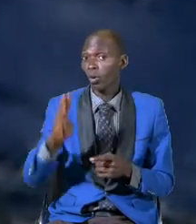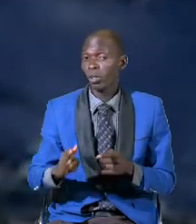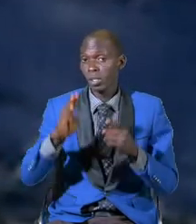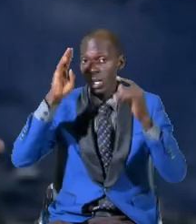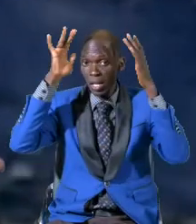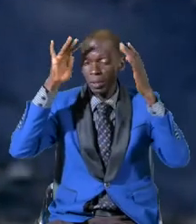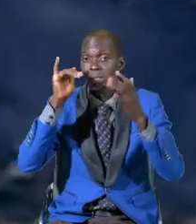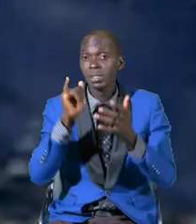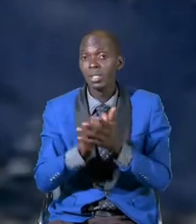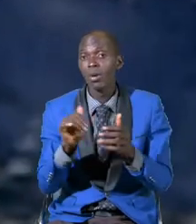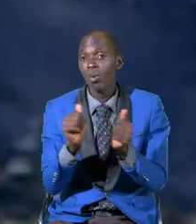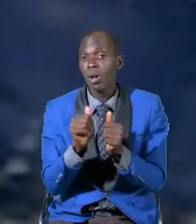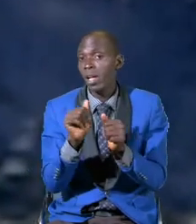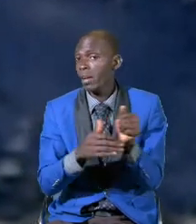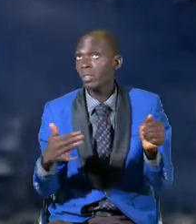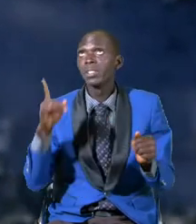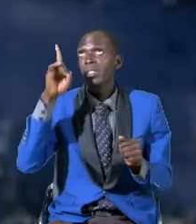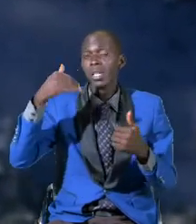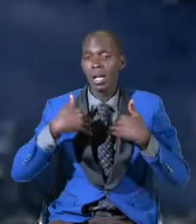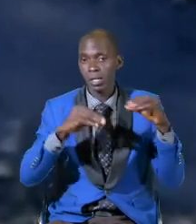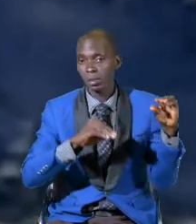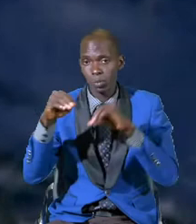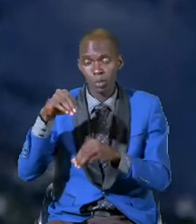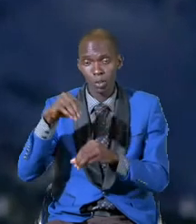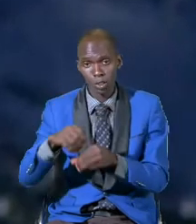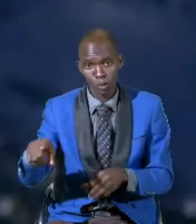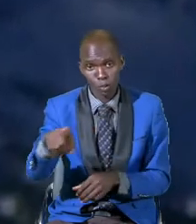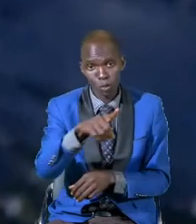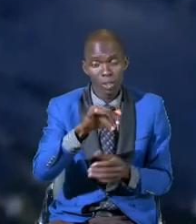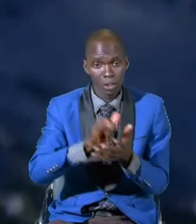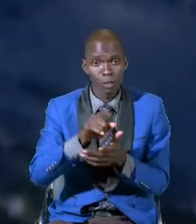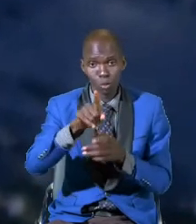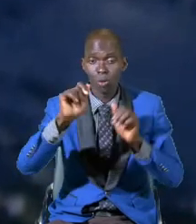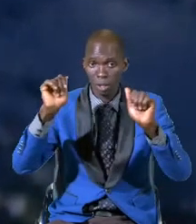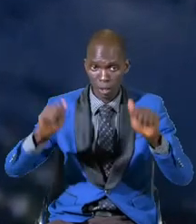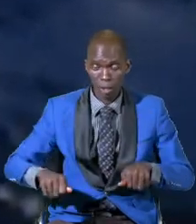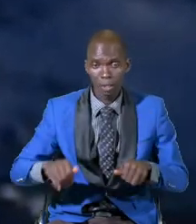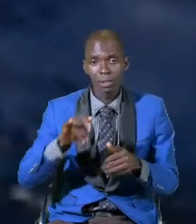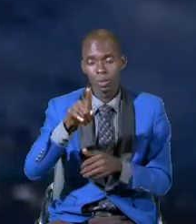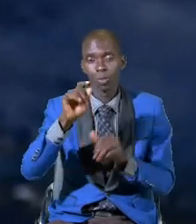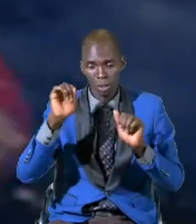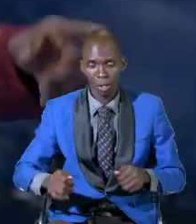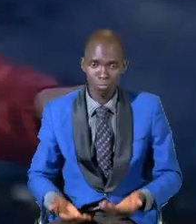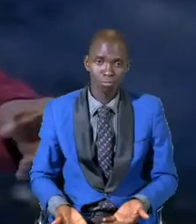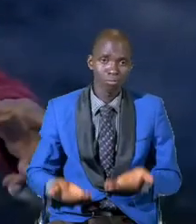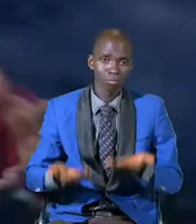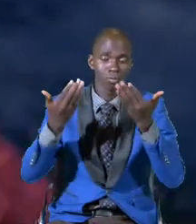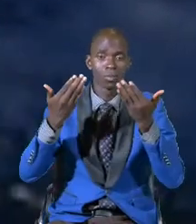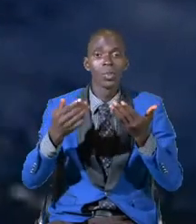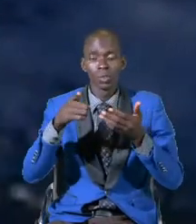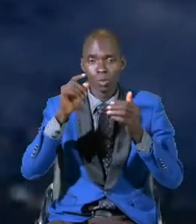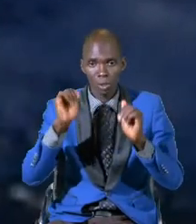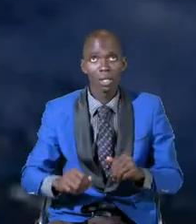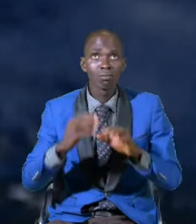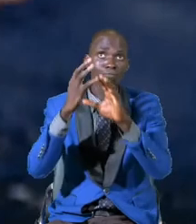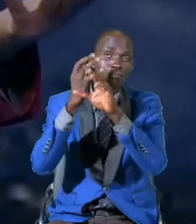with everything he has put in you, that you can, and you can rise up, and you can achieve, and